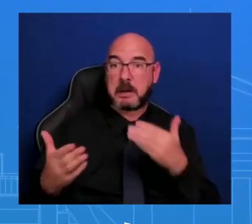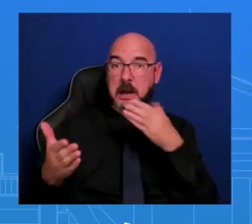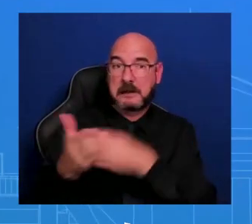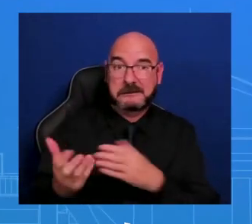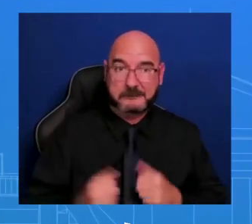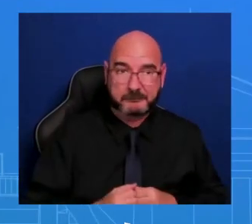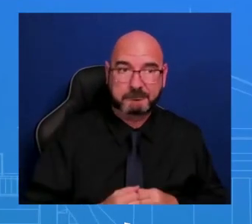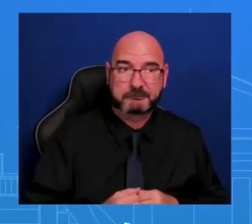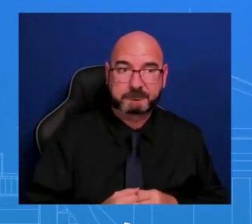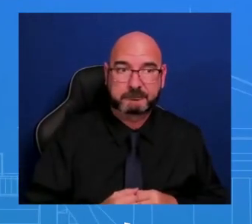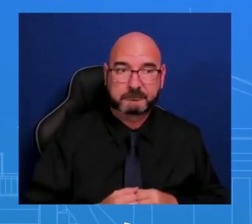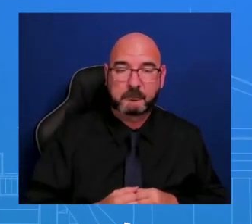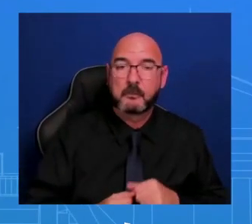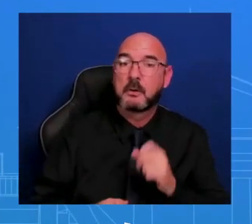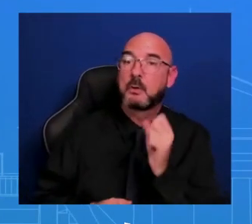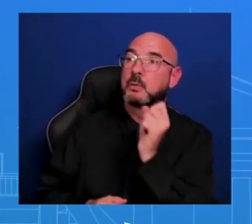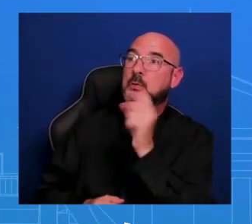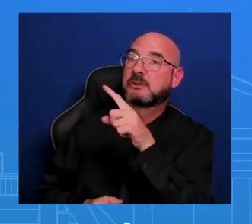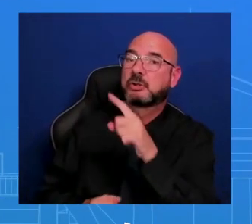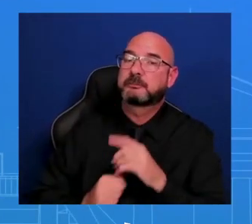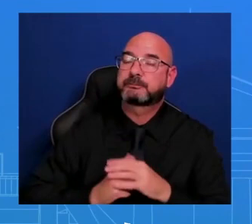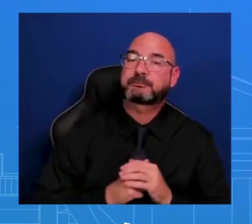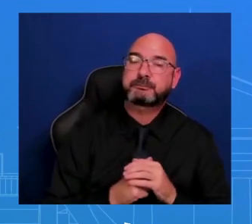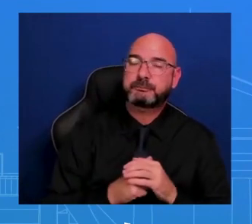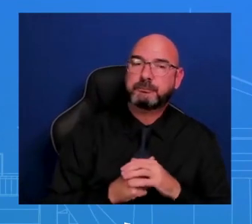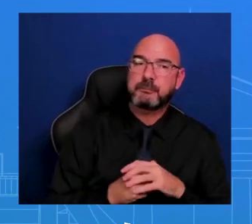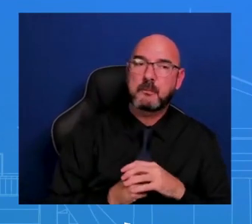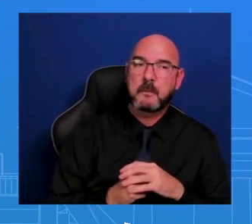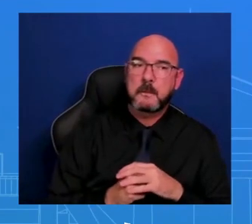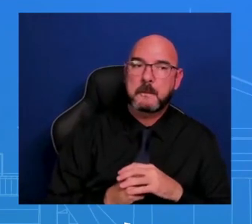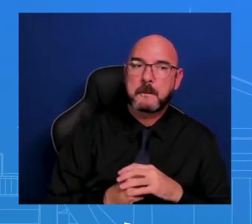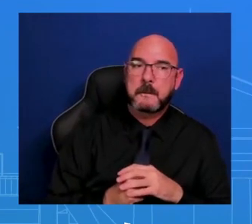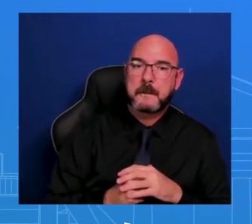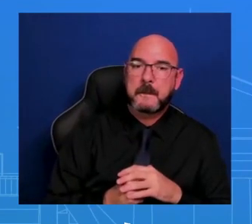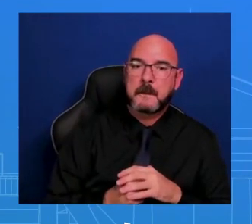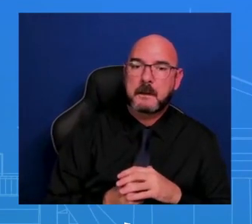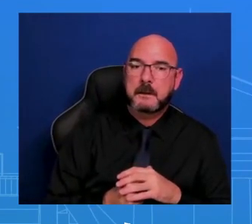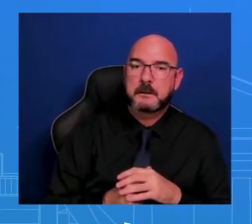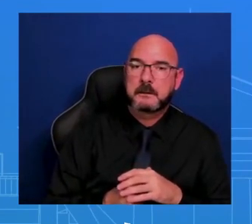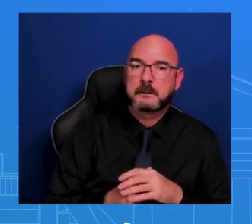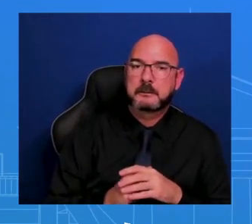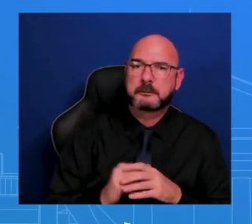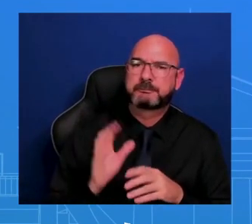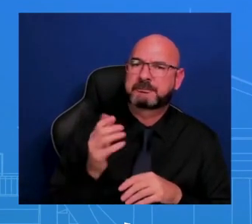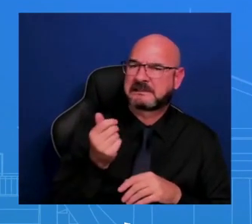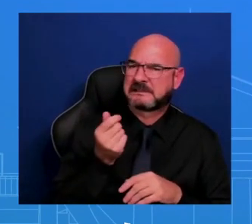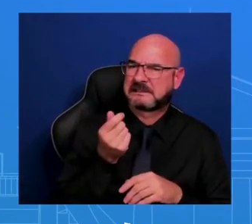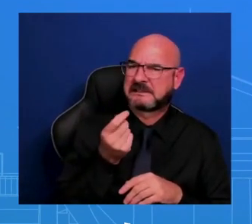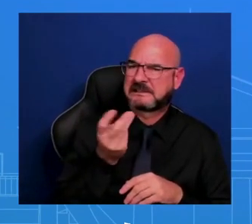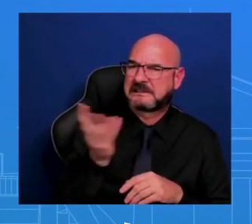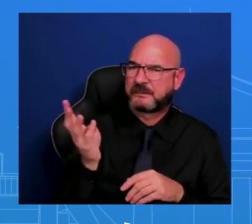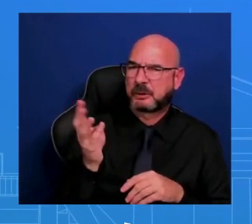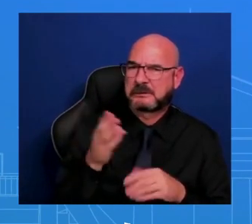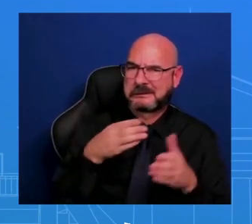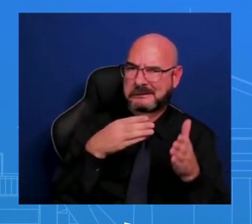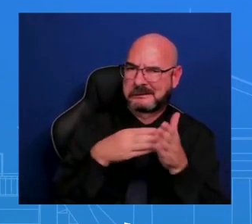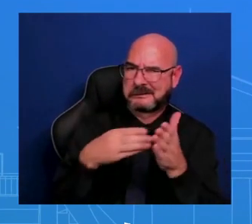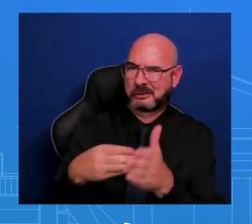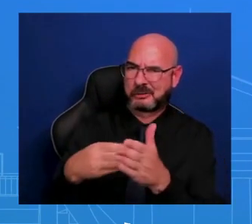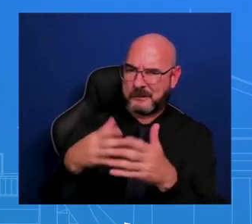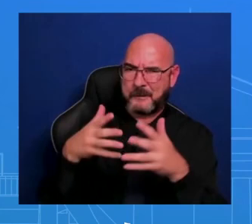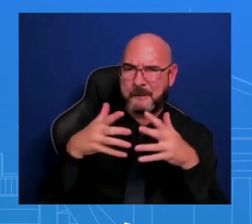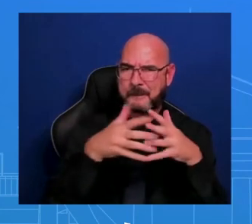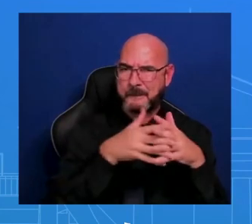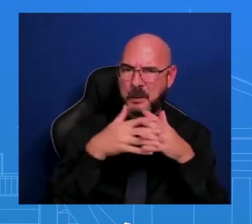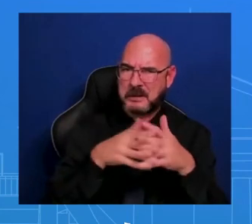Kirby, I wanted to get a sense. There have been a spate of attacks on U.S. forces in the region, and can you characterize the threat that the